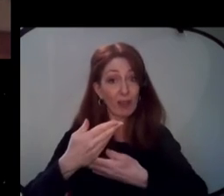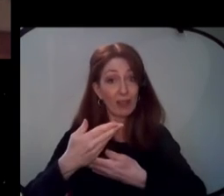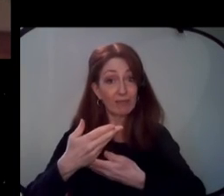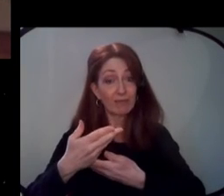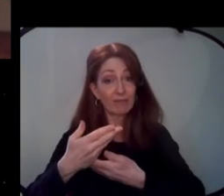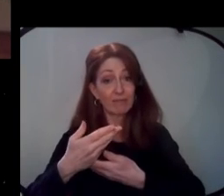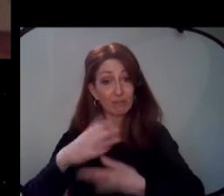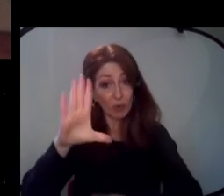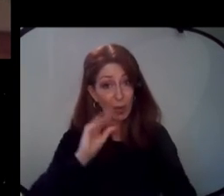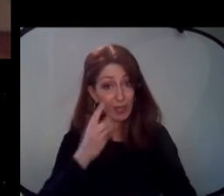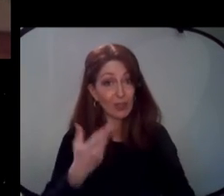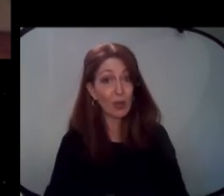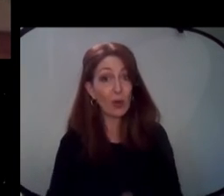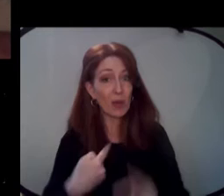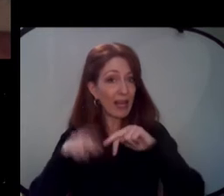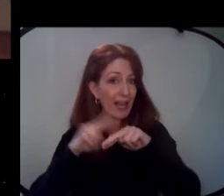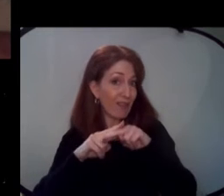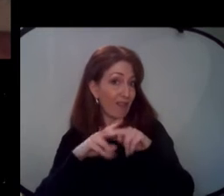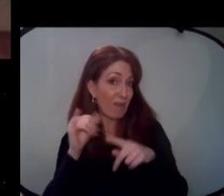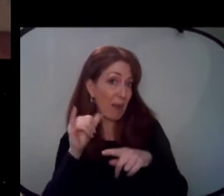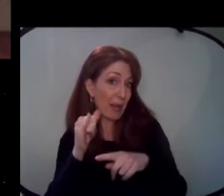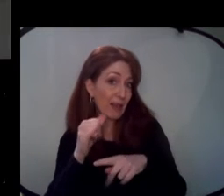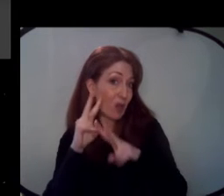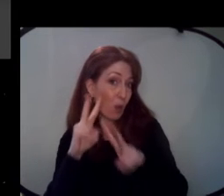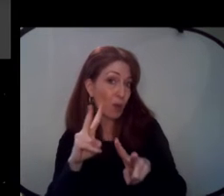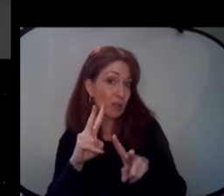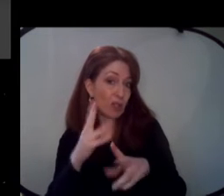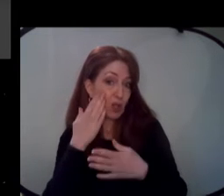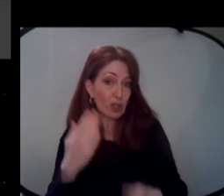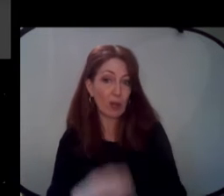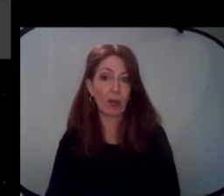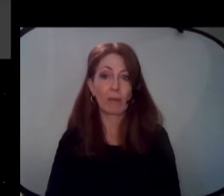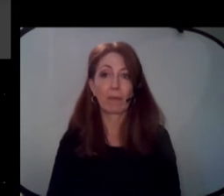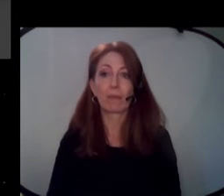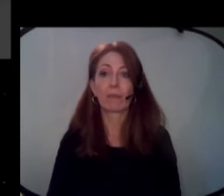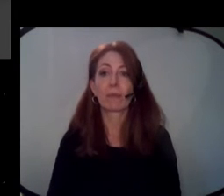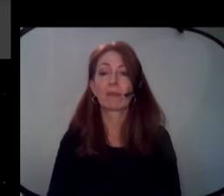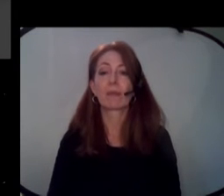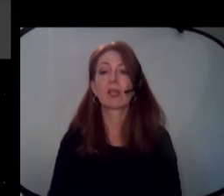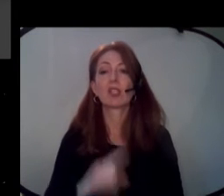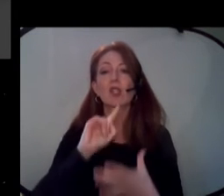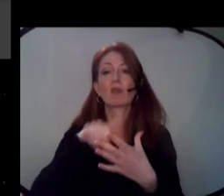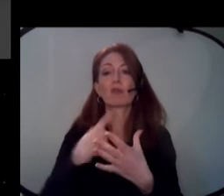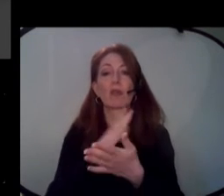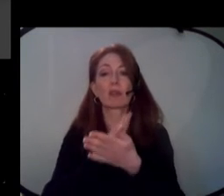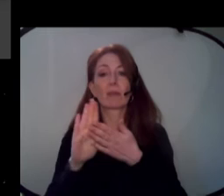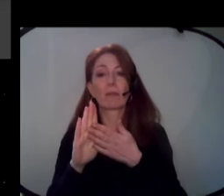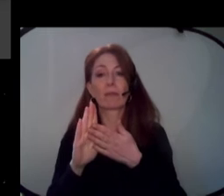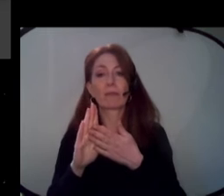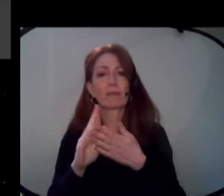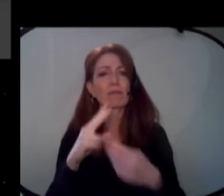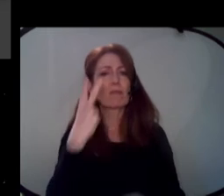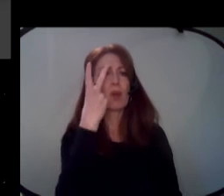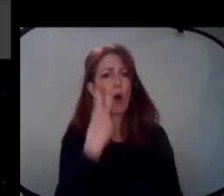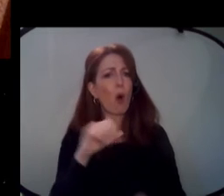case people watching don't know about the story. So sure, Judith and Holofernes is an Old Testament tale,